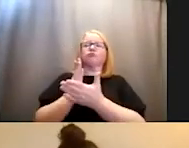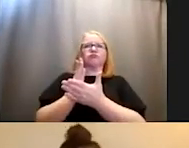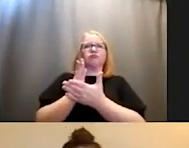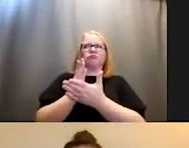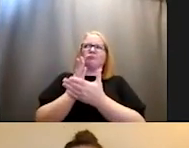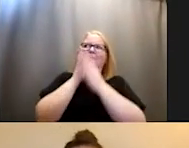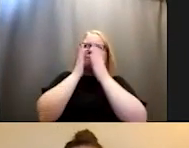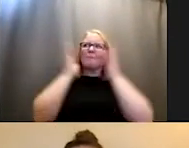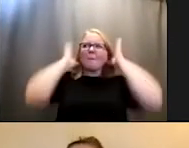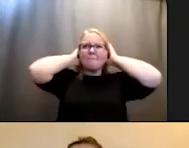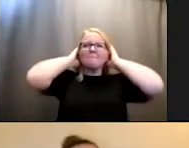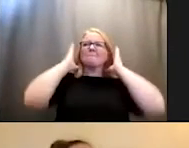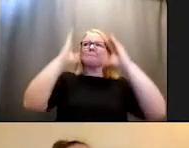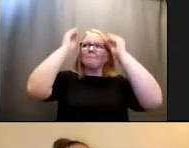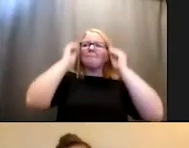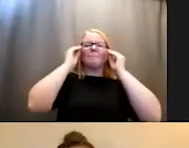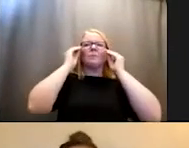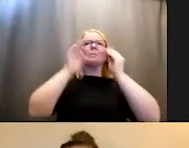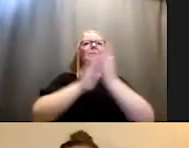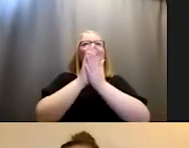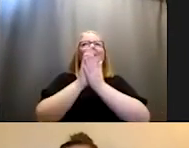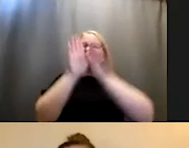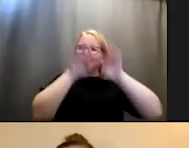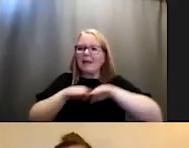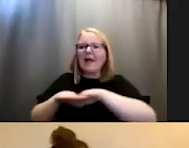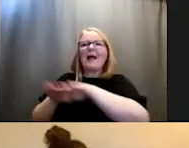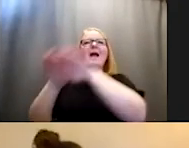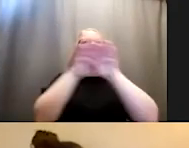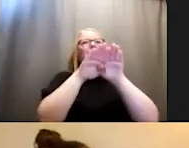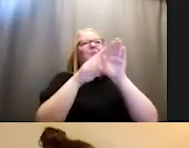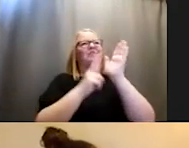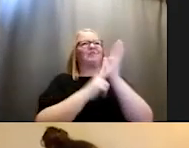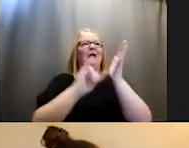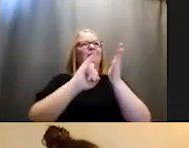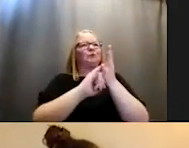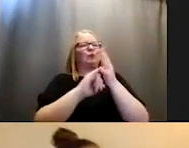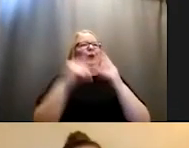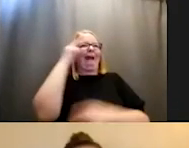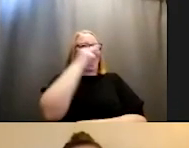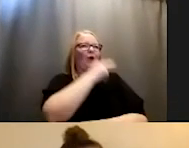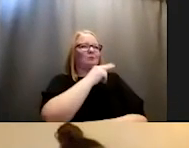this completely cohesive look where all the models had bobbed Vidal Sassoon haircuts.